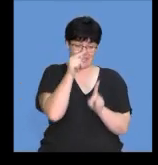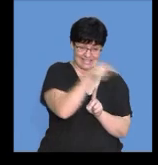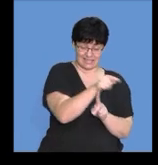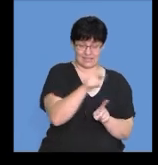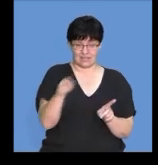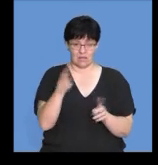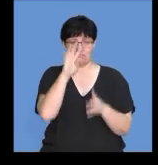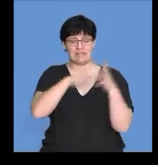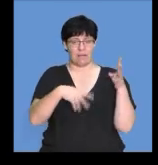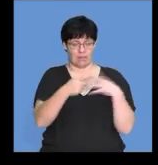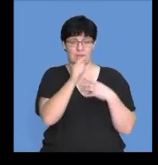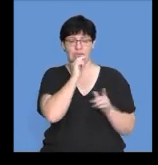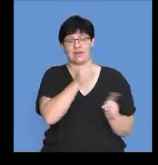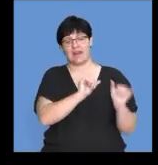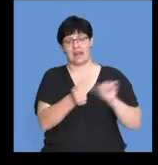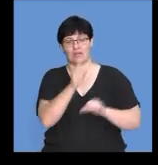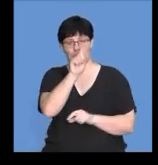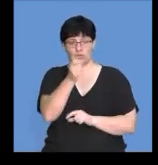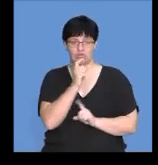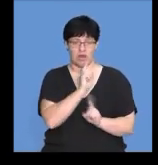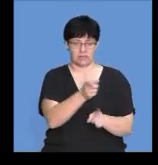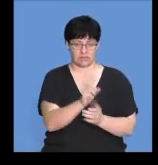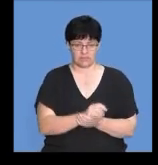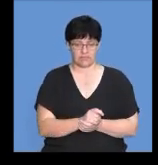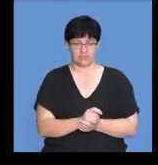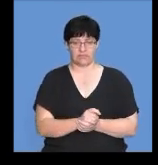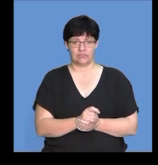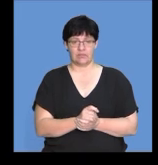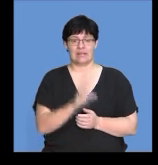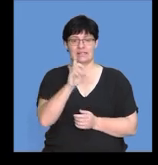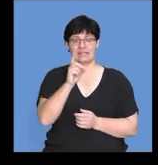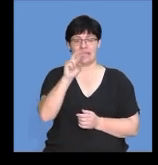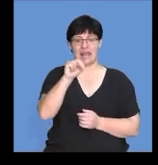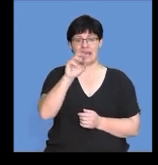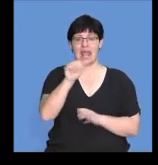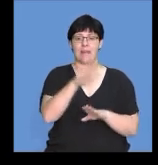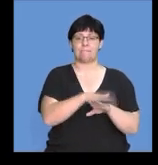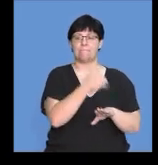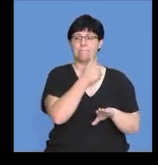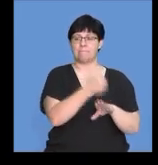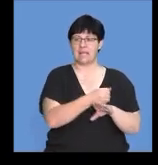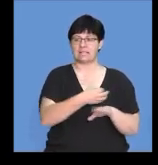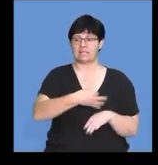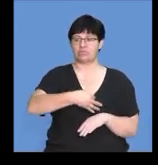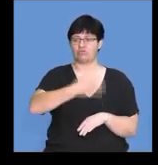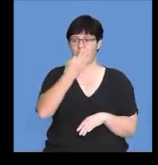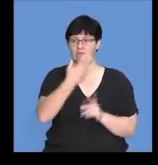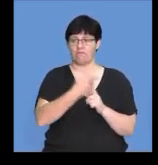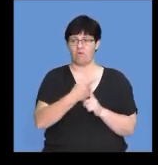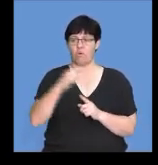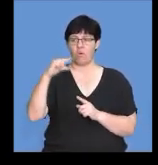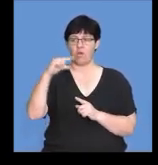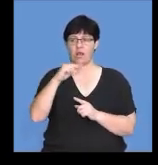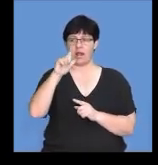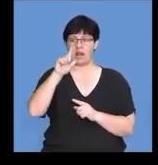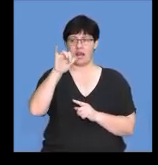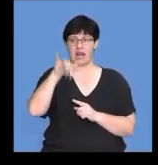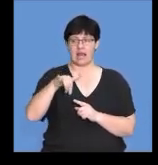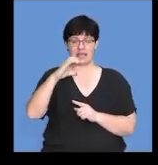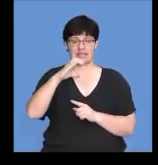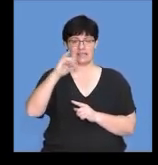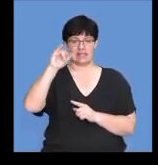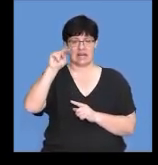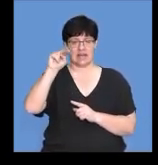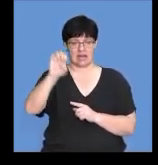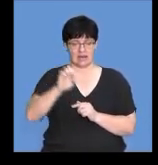table, let's move on to the next question. What is the DNA base triplet of glycine? And I'm going to go